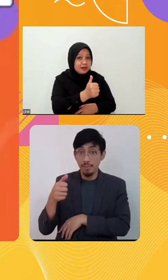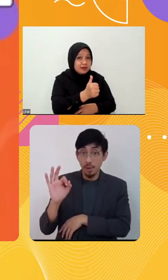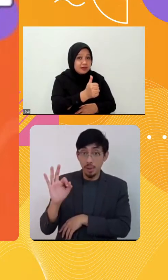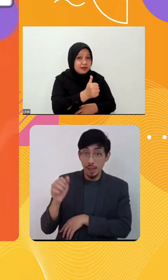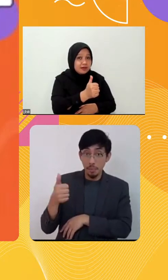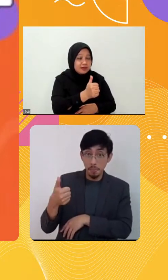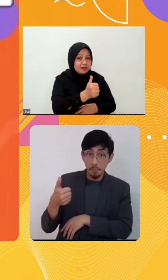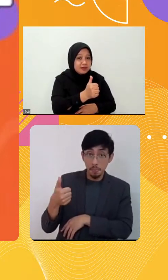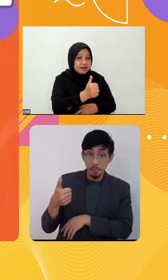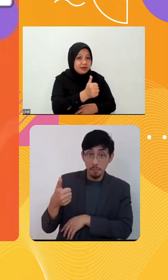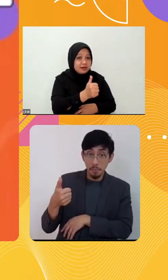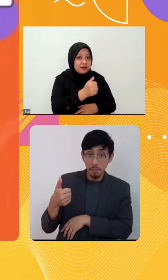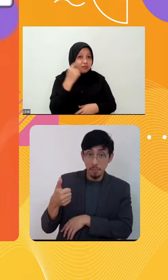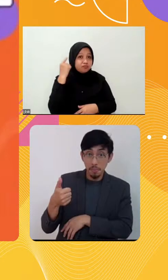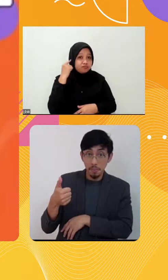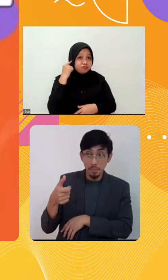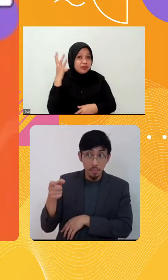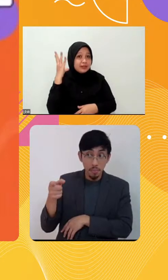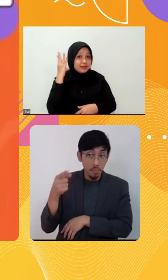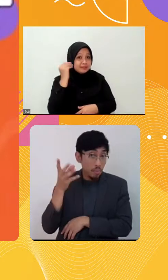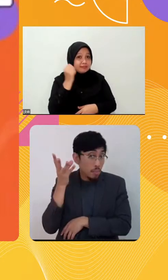Am I audible?